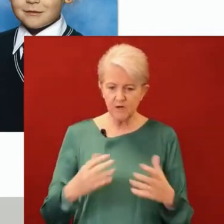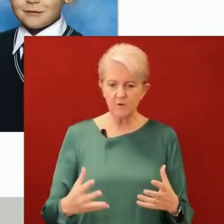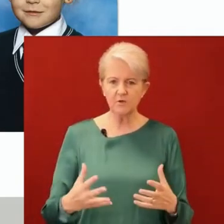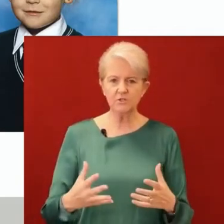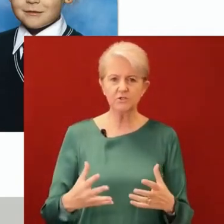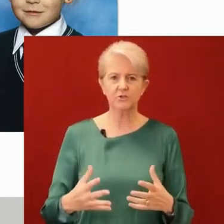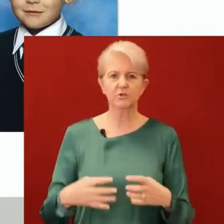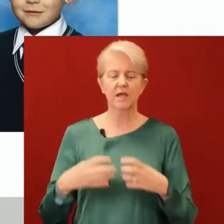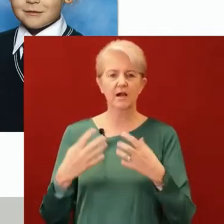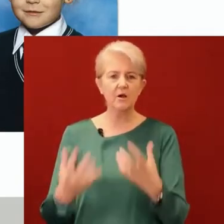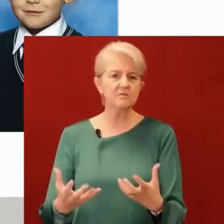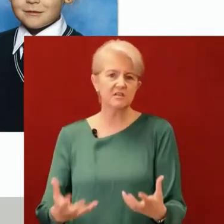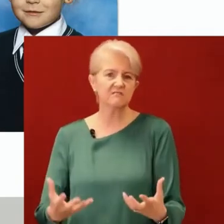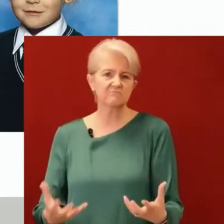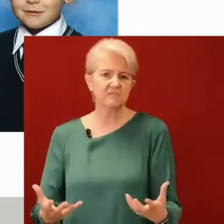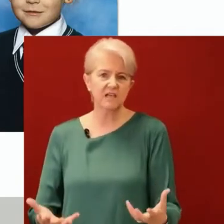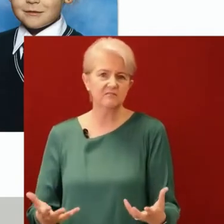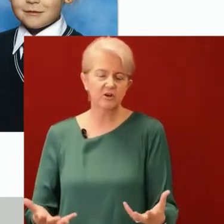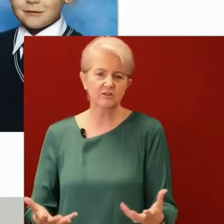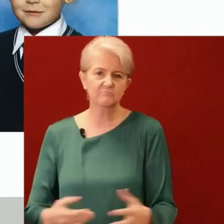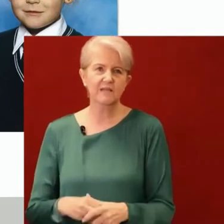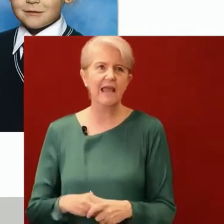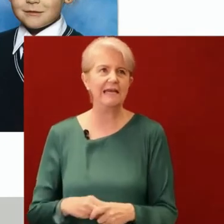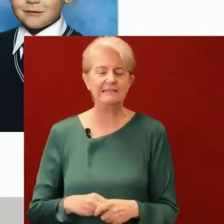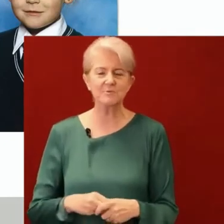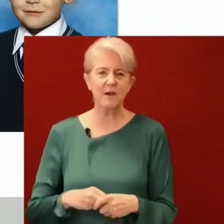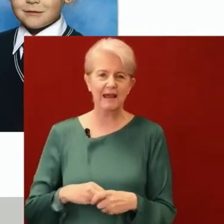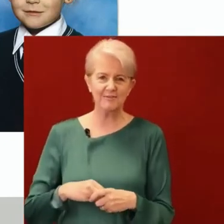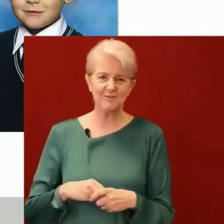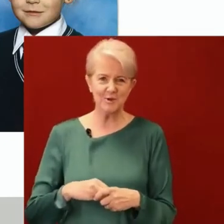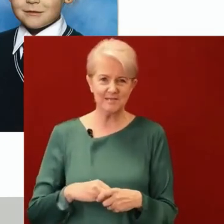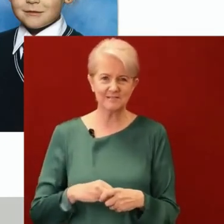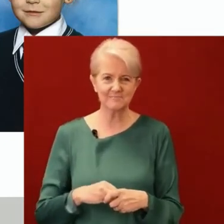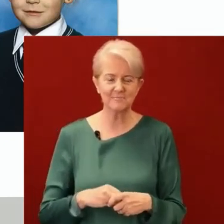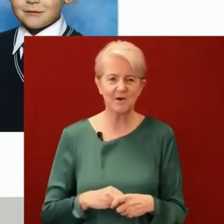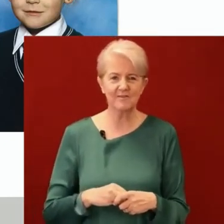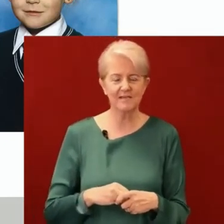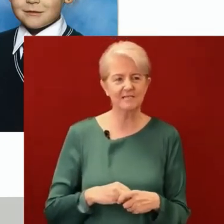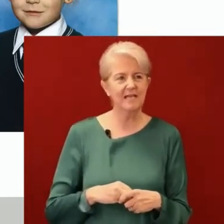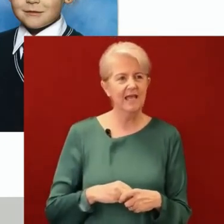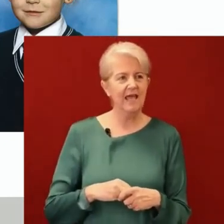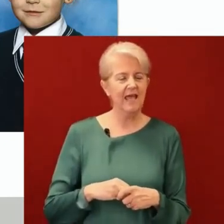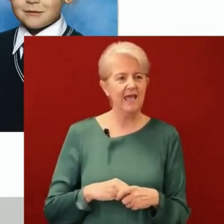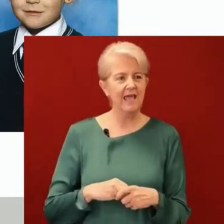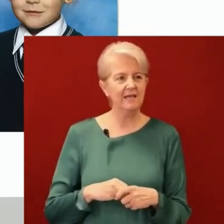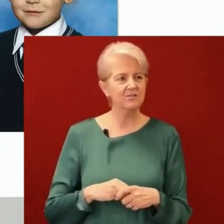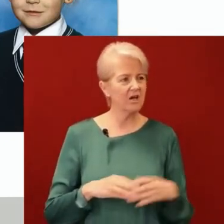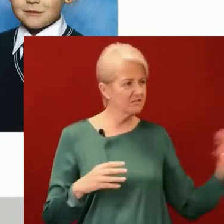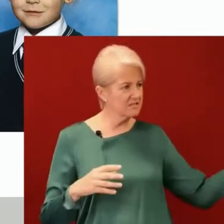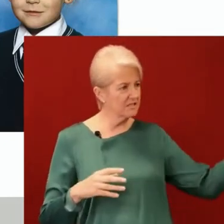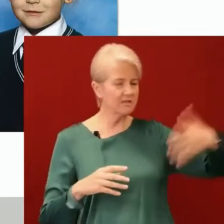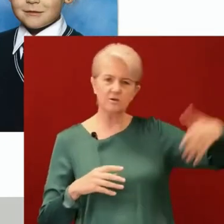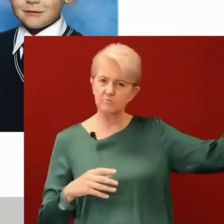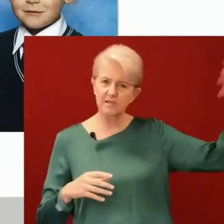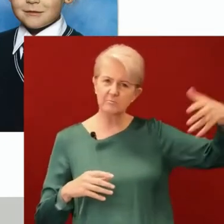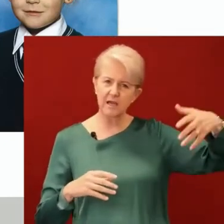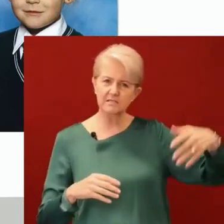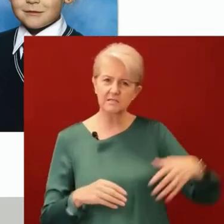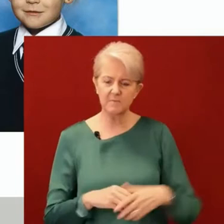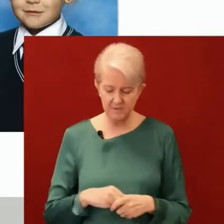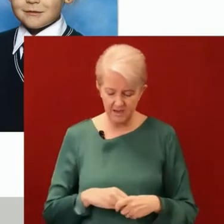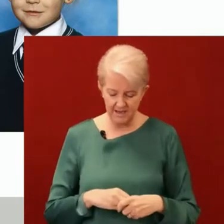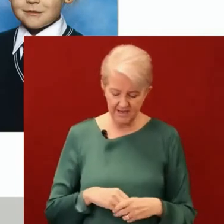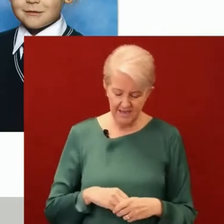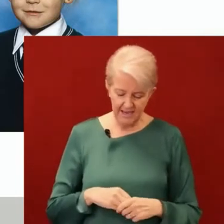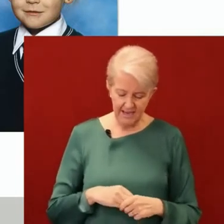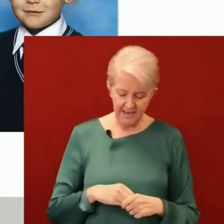It's what I wanted to do. And I was, you know, heading into my late 30s by then. And I could see a career